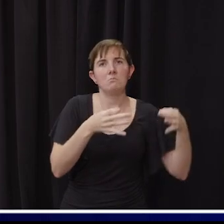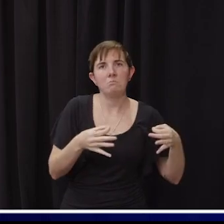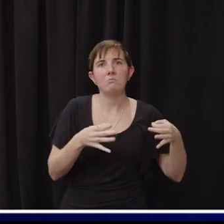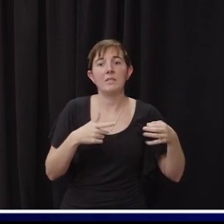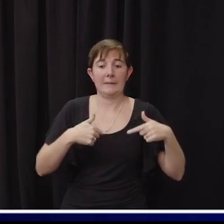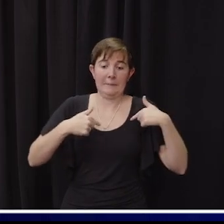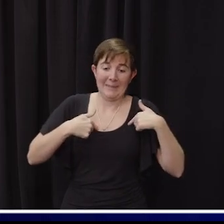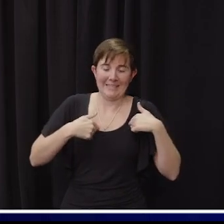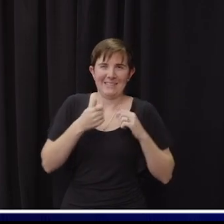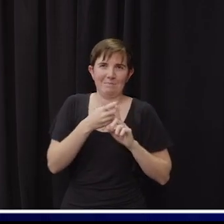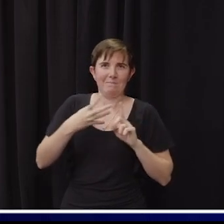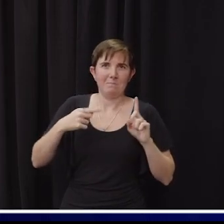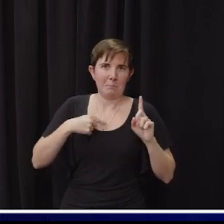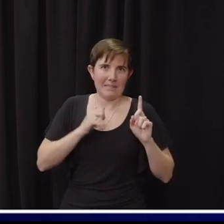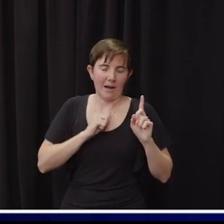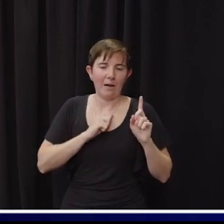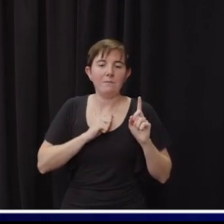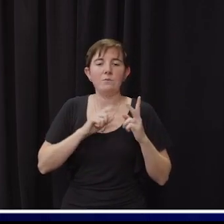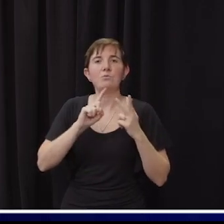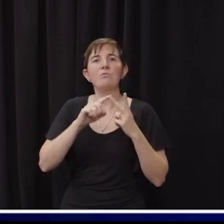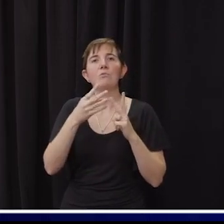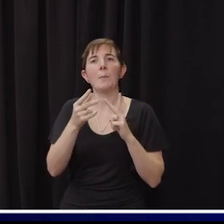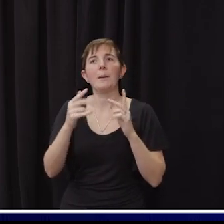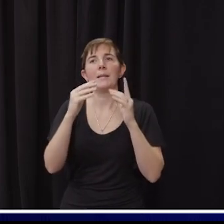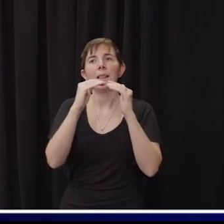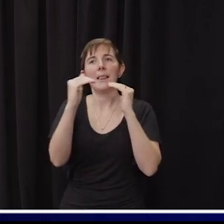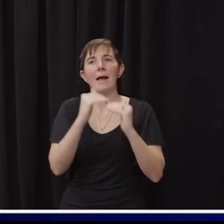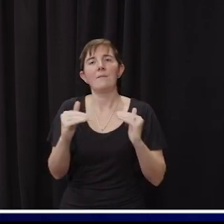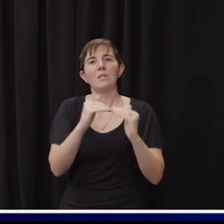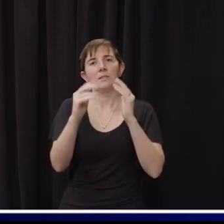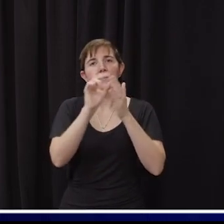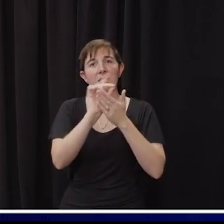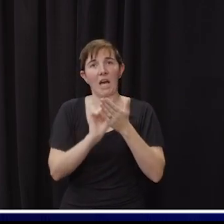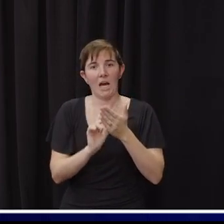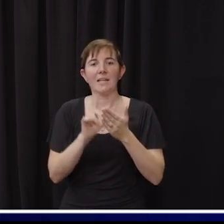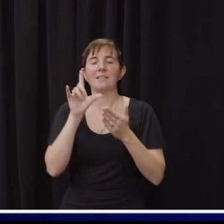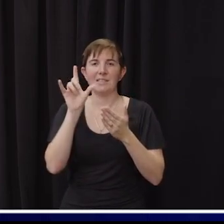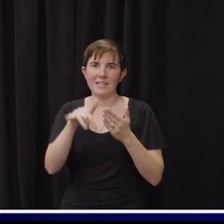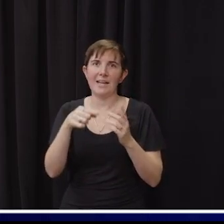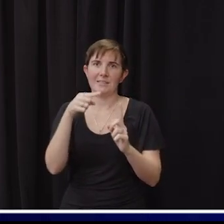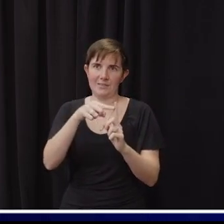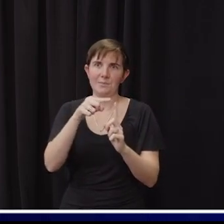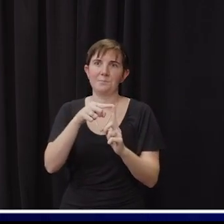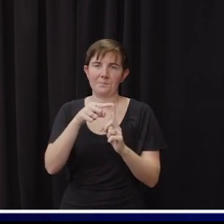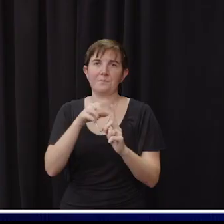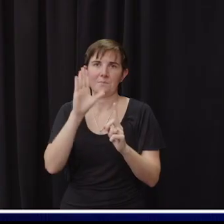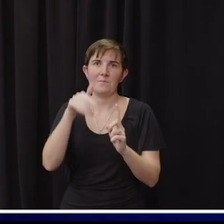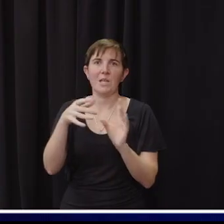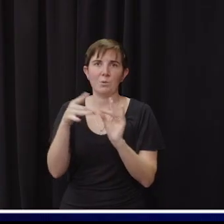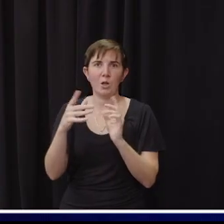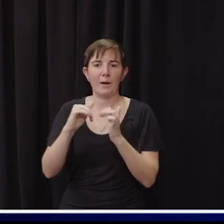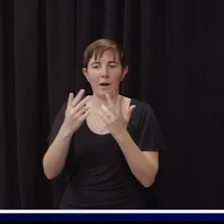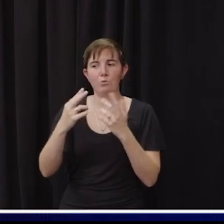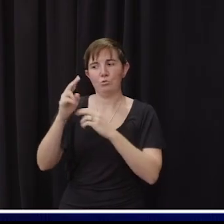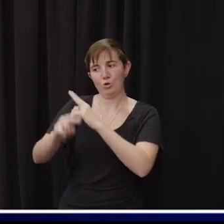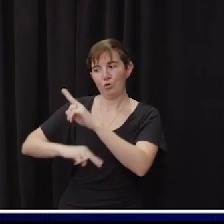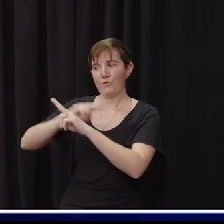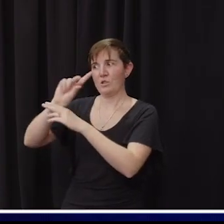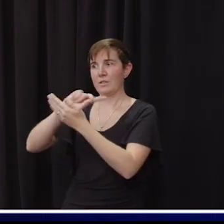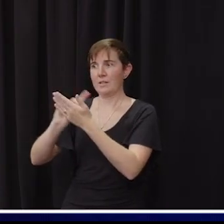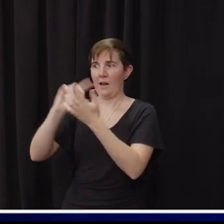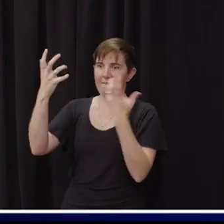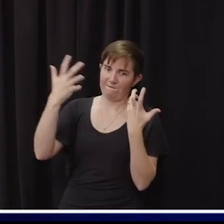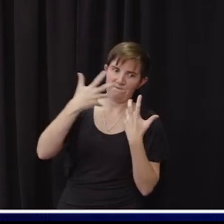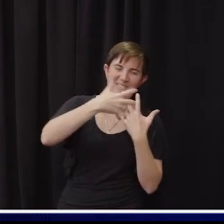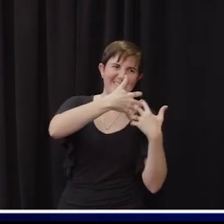me a little bit more, talk about the levels of design, and that's really where, you know, kind of talk about how universal design fits